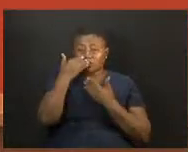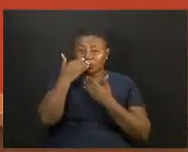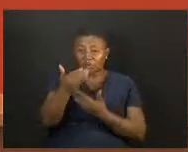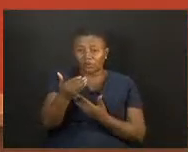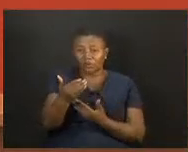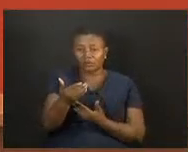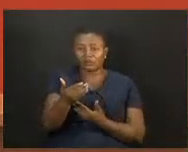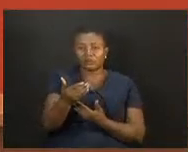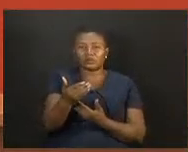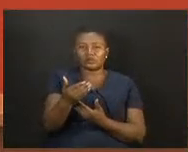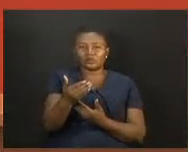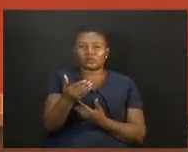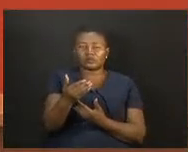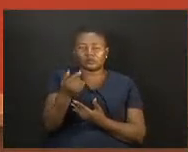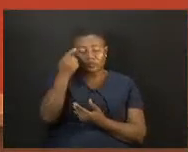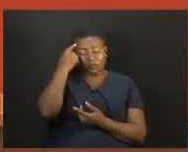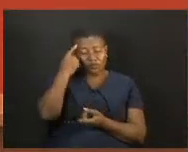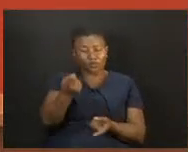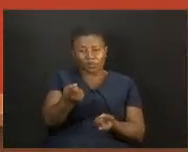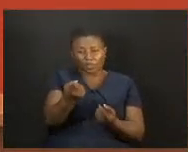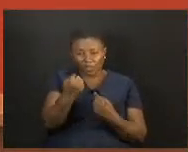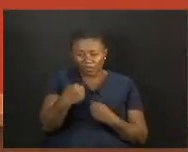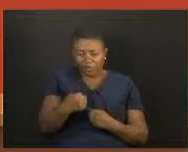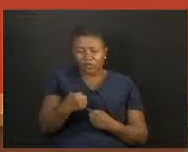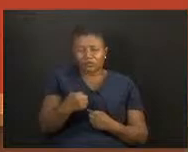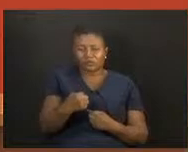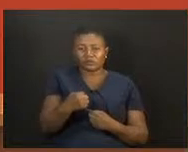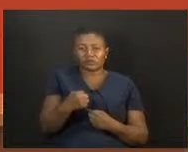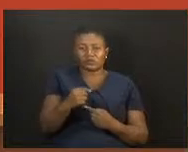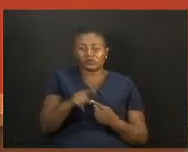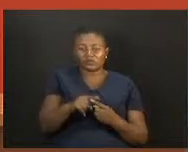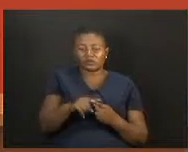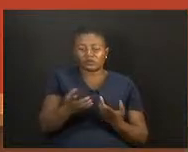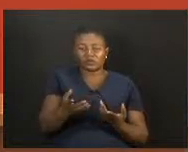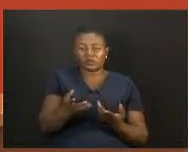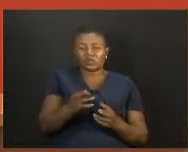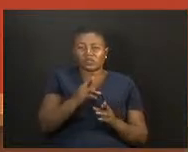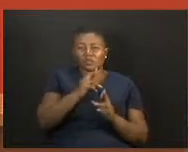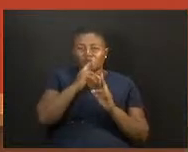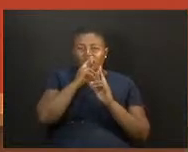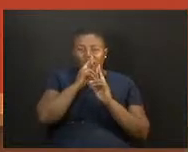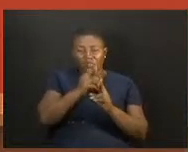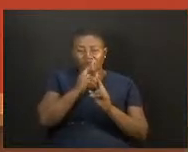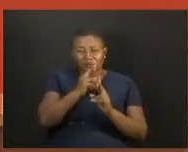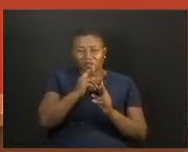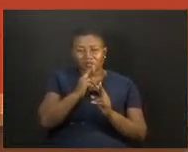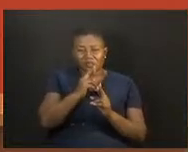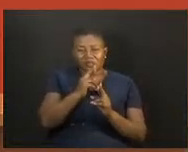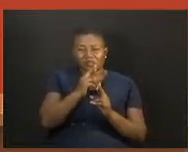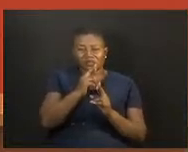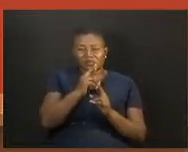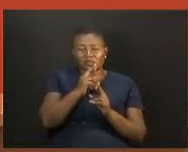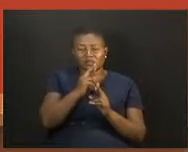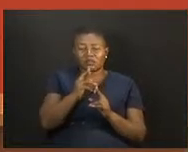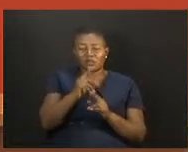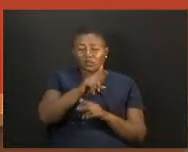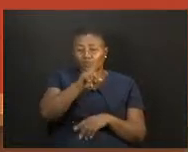exceedingly for attending upon the House to respond to your own